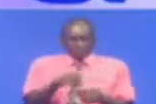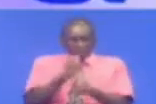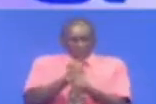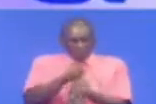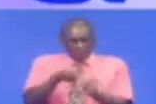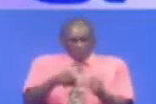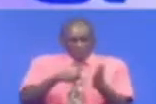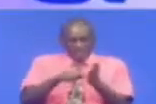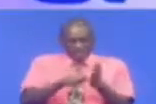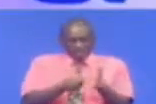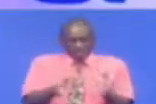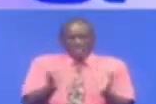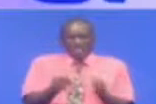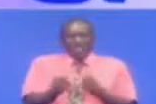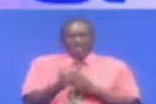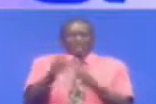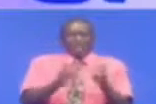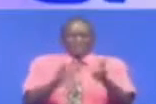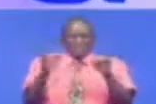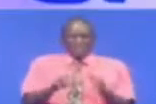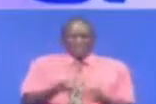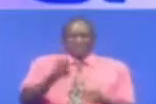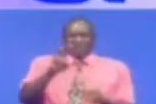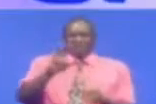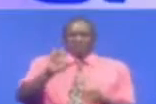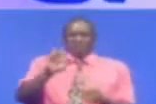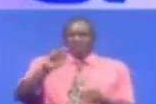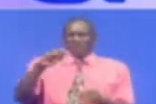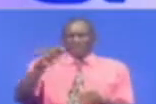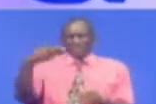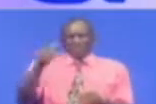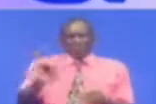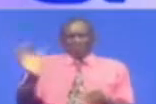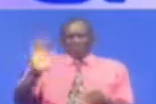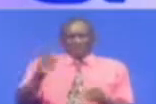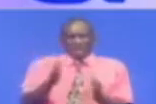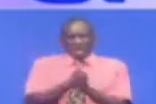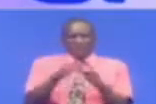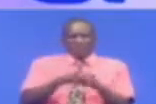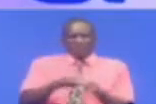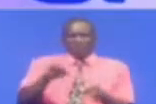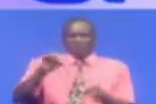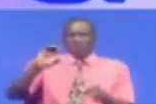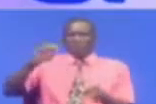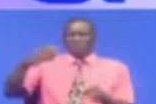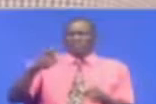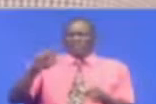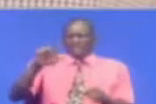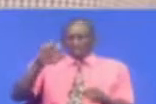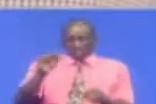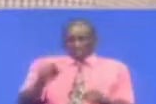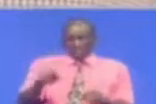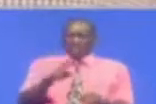were led by our director, Mr. Wangedi Mwangi, just wave where you are. Mr. Charles Onyango Obo, he's a